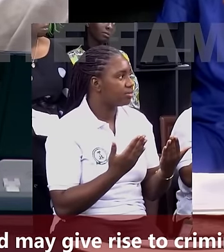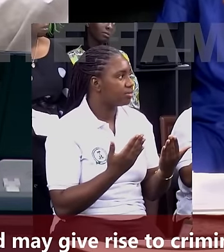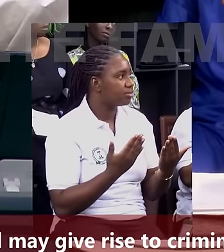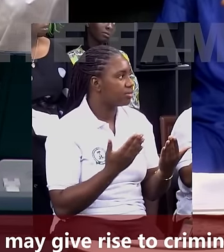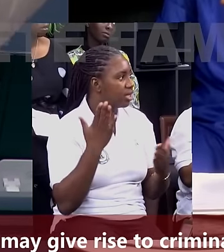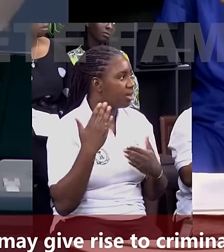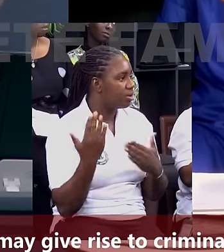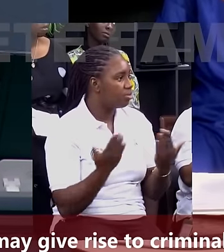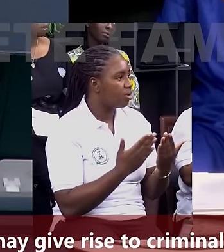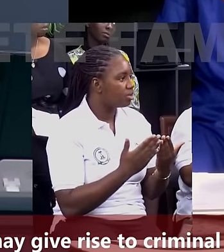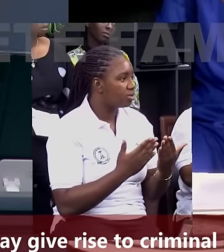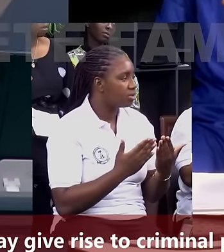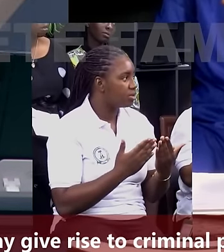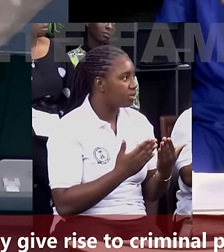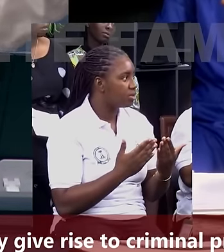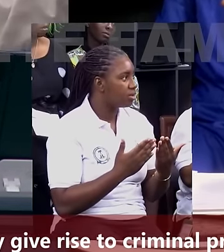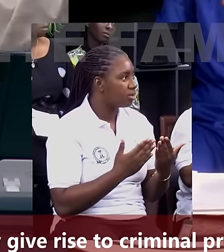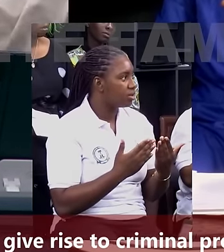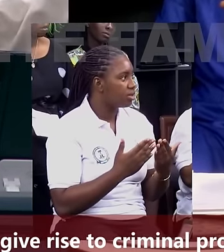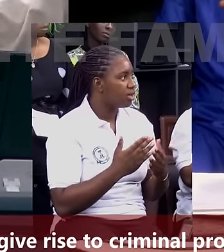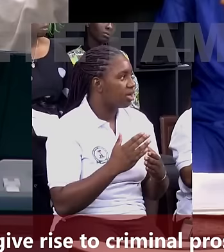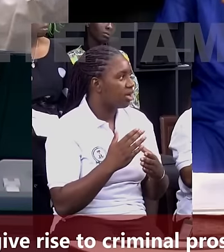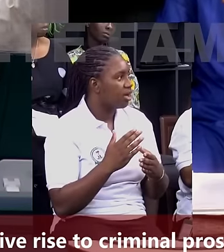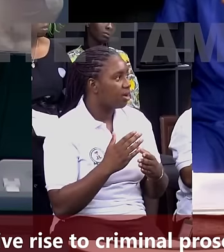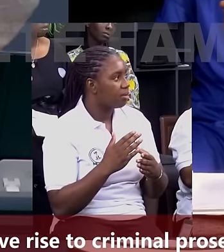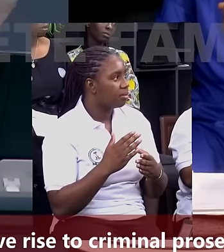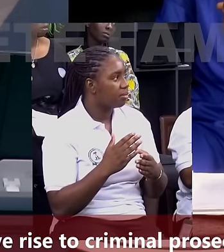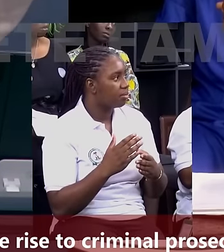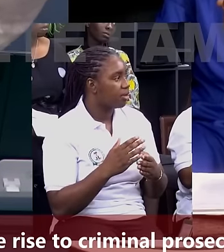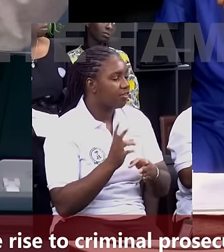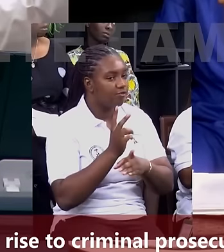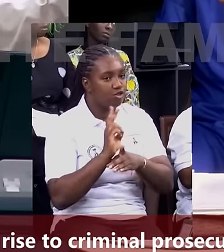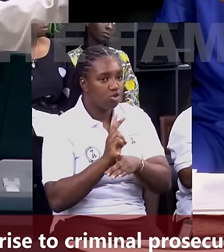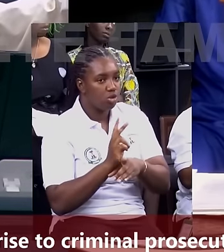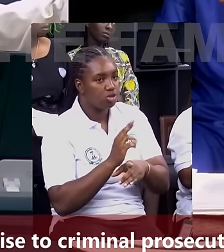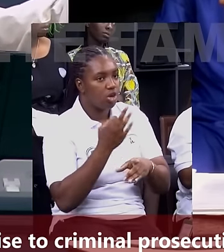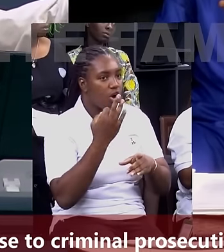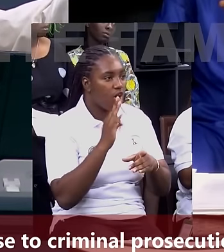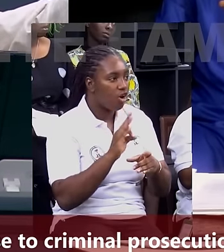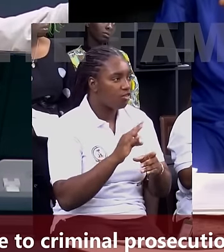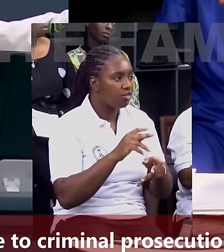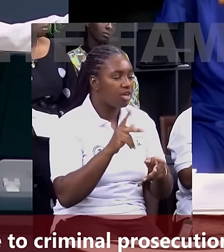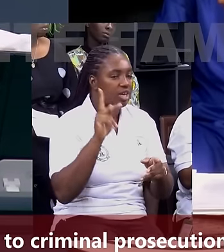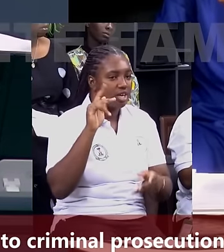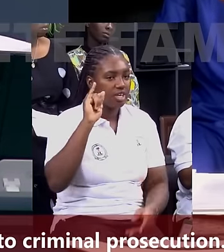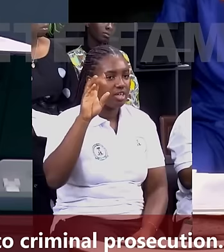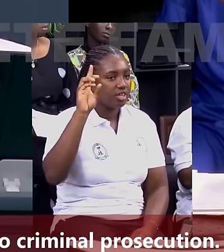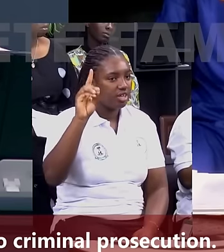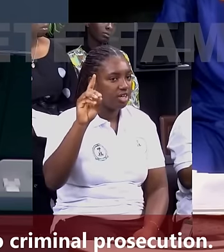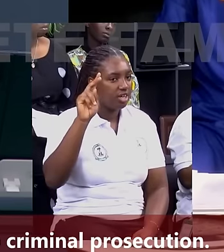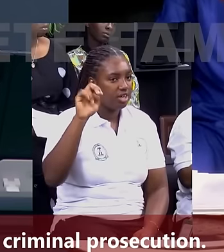the pockets of videos of kidney related cases